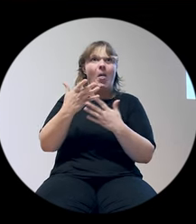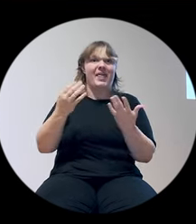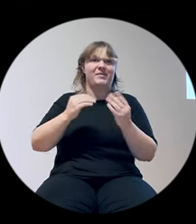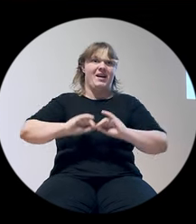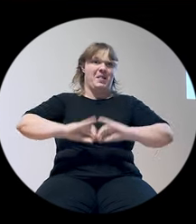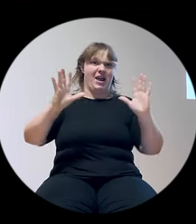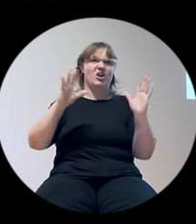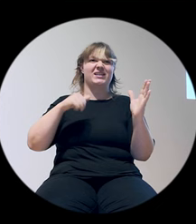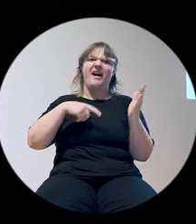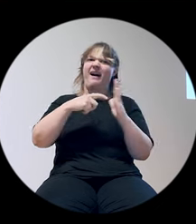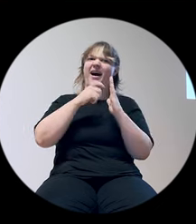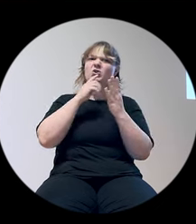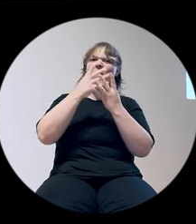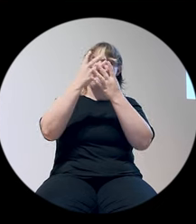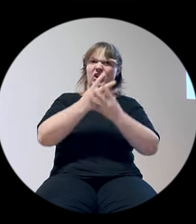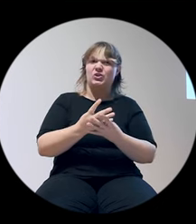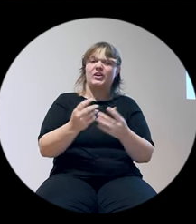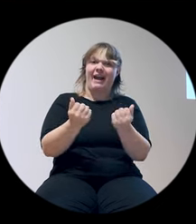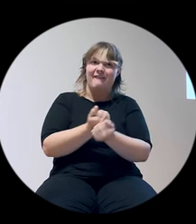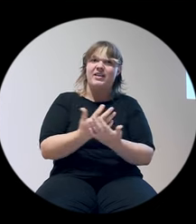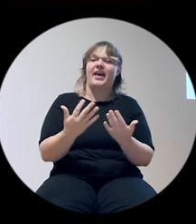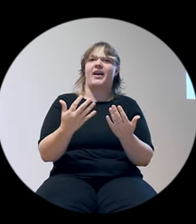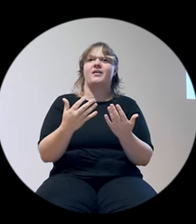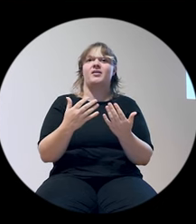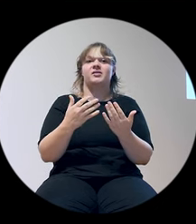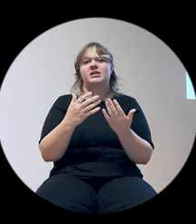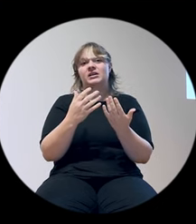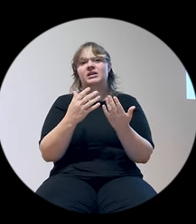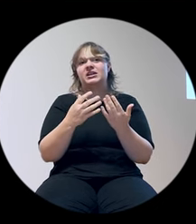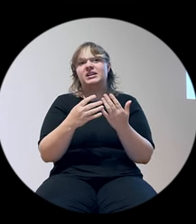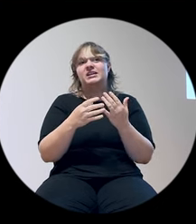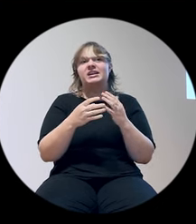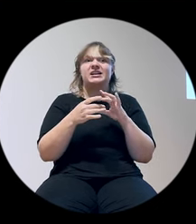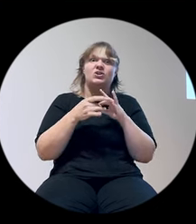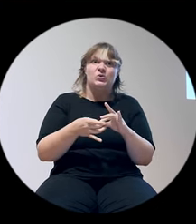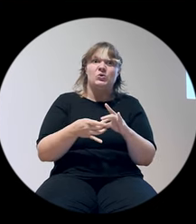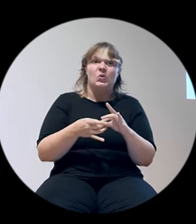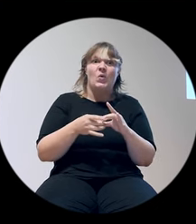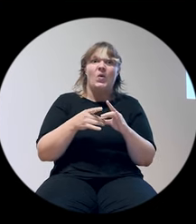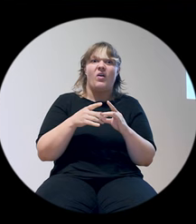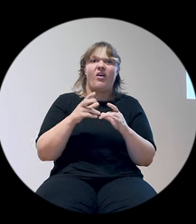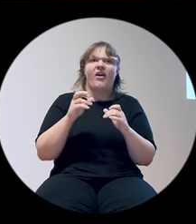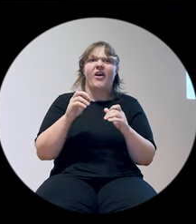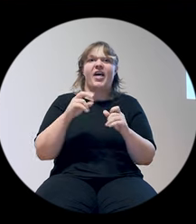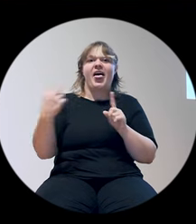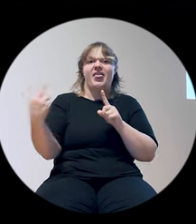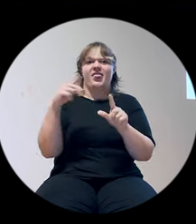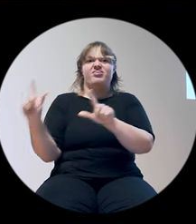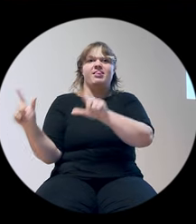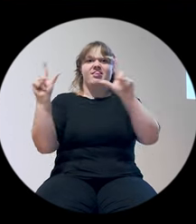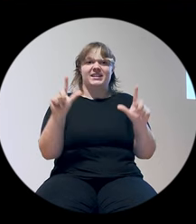apparent was that I had to filter everything due to the lenses that